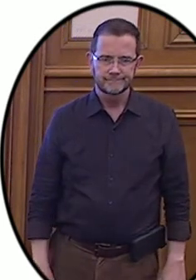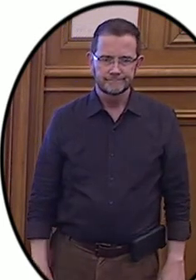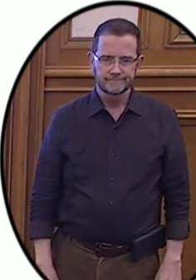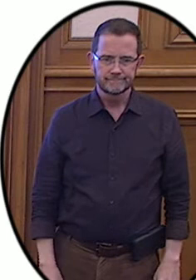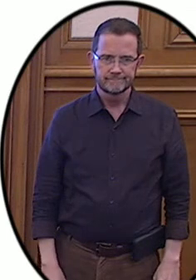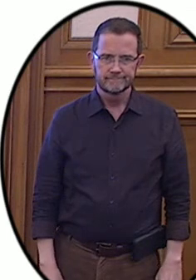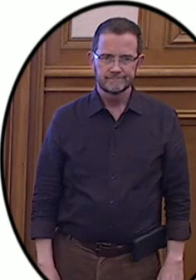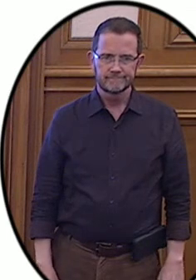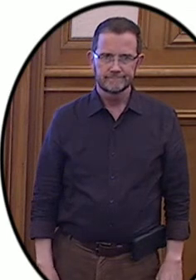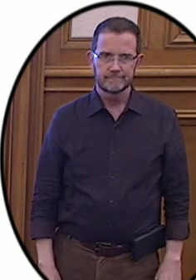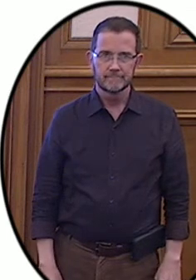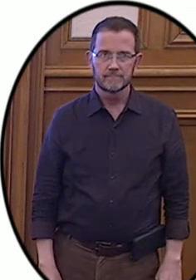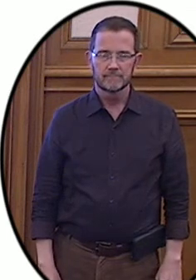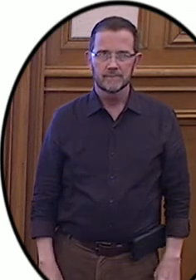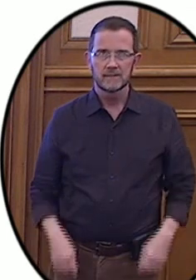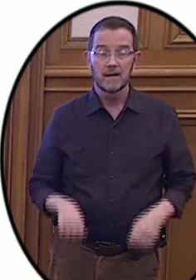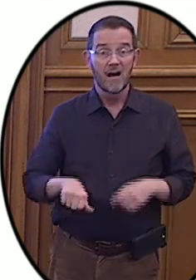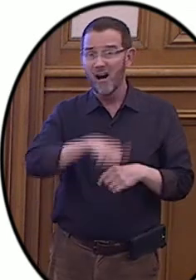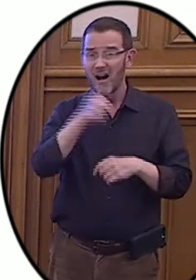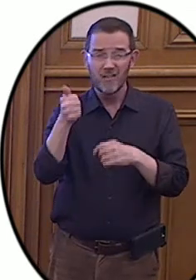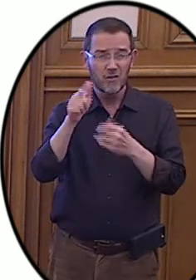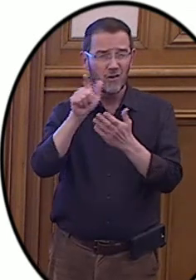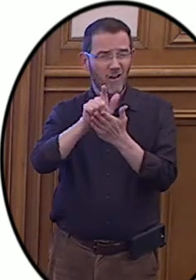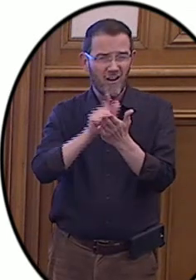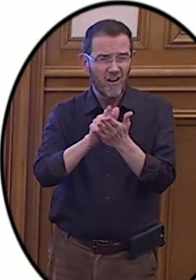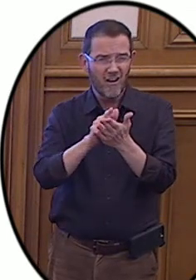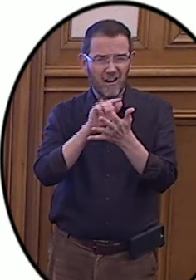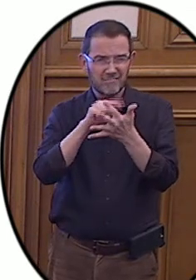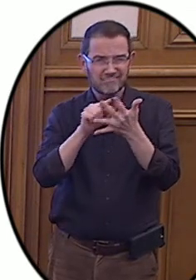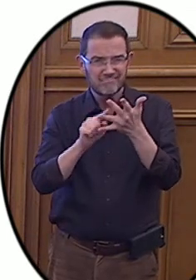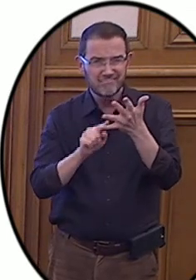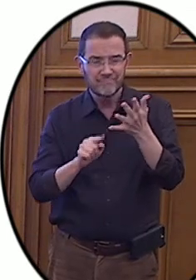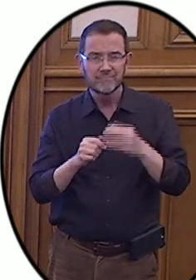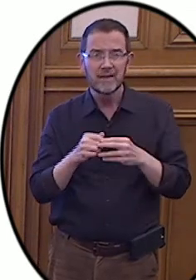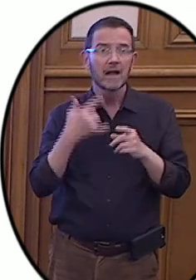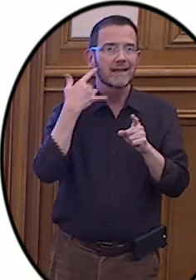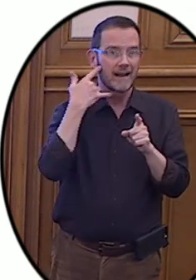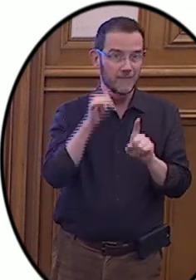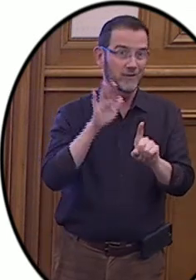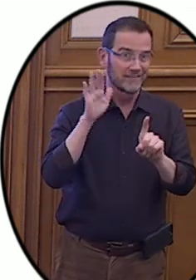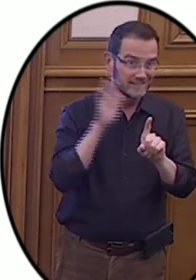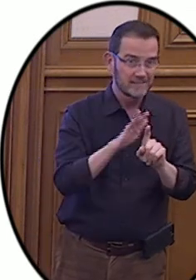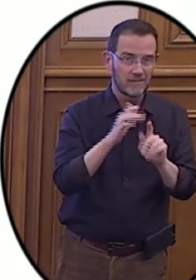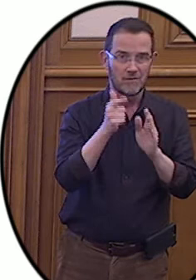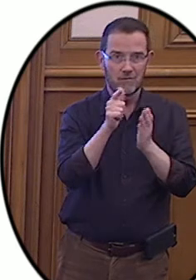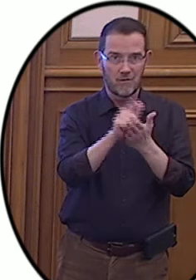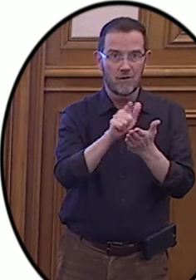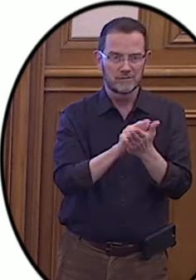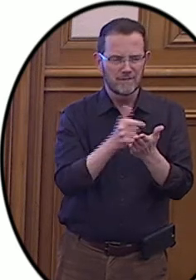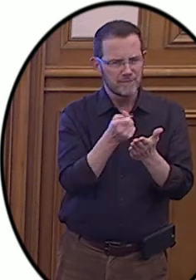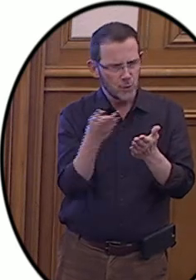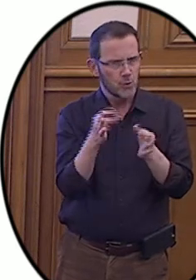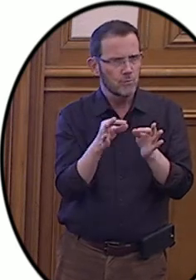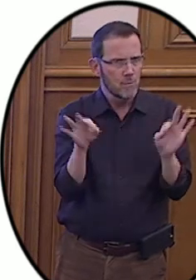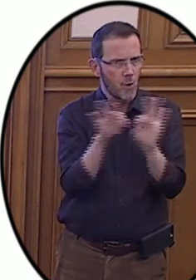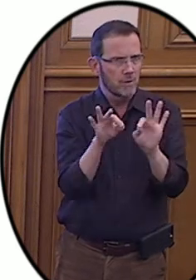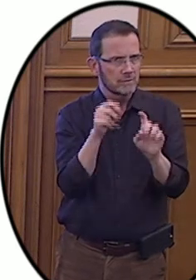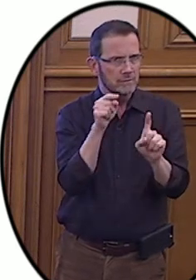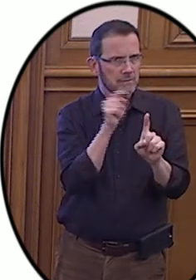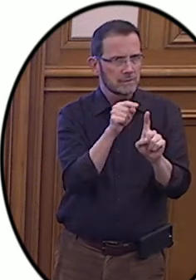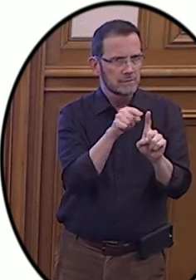Continuing with the legal framework, California also has a few important laws that apply